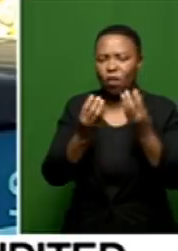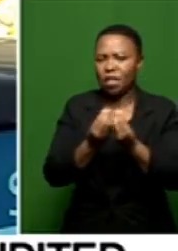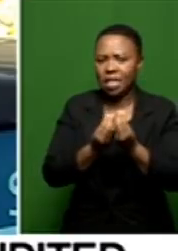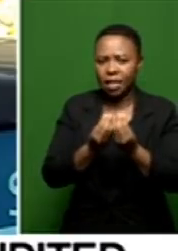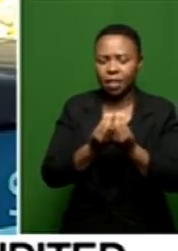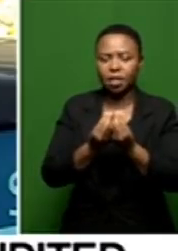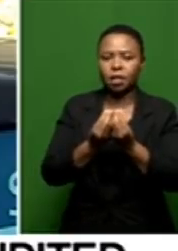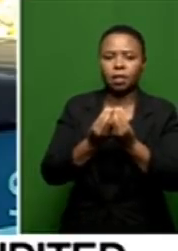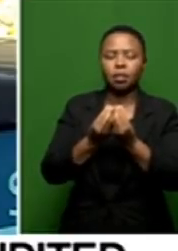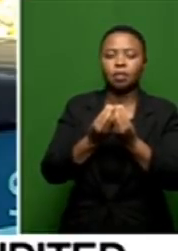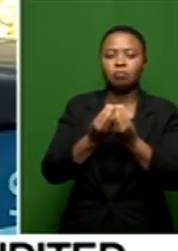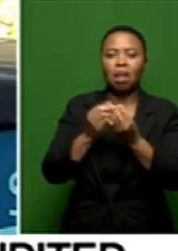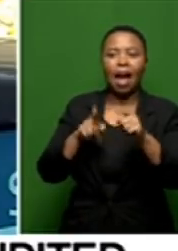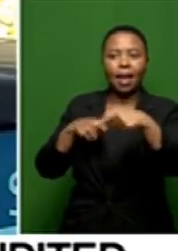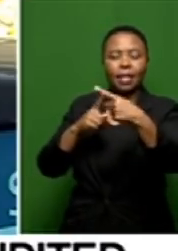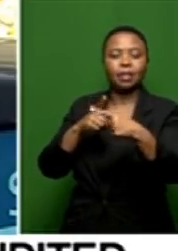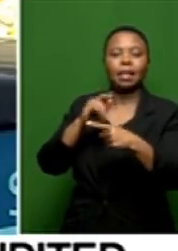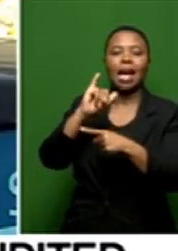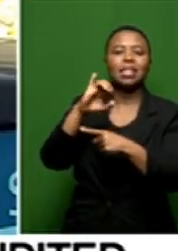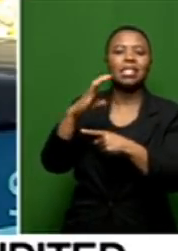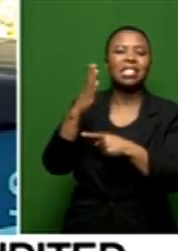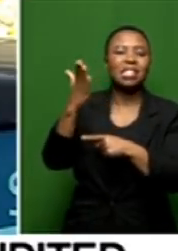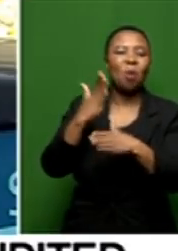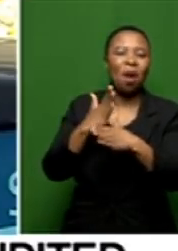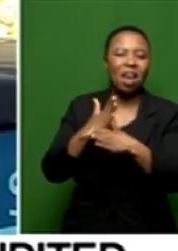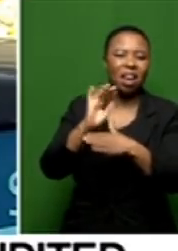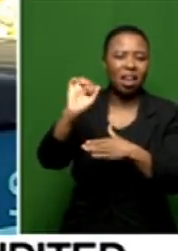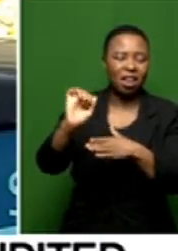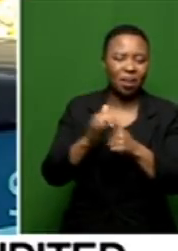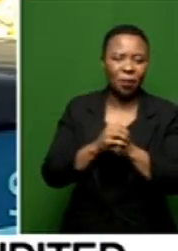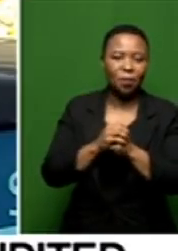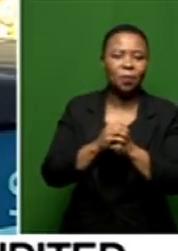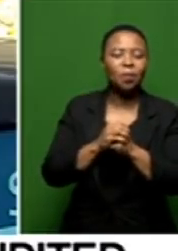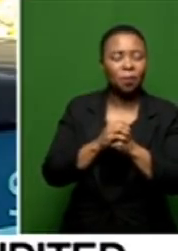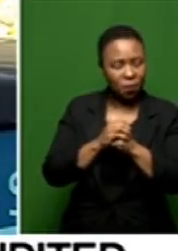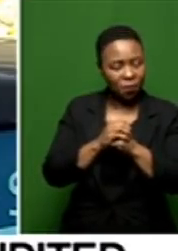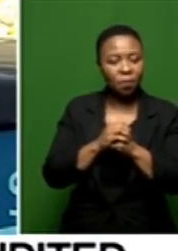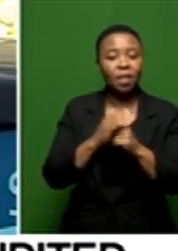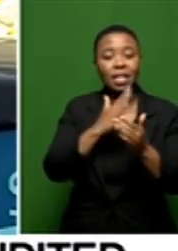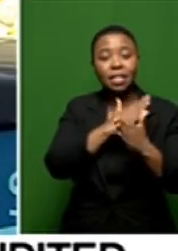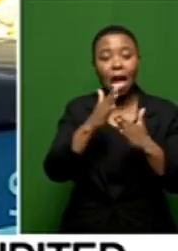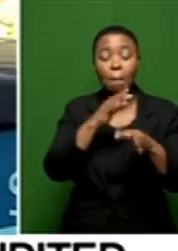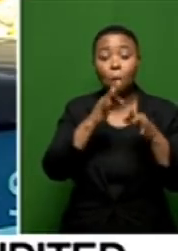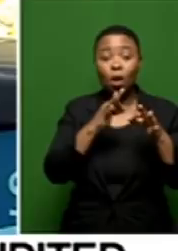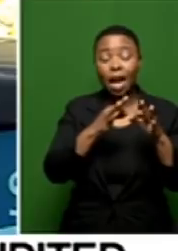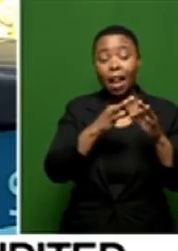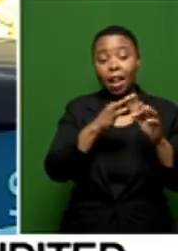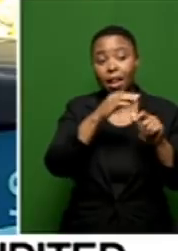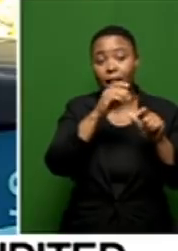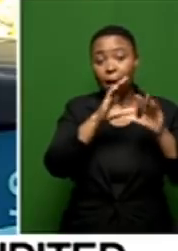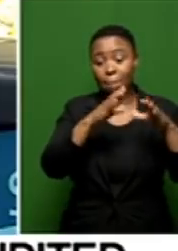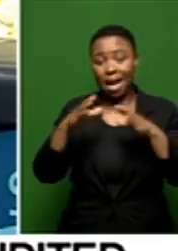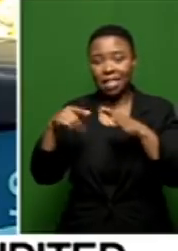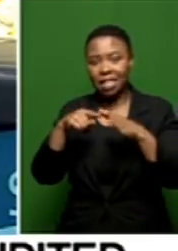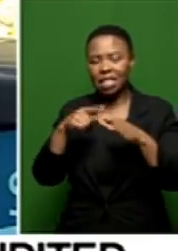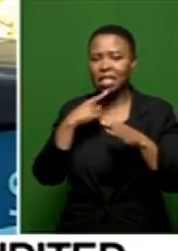the work of the IEC in ways, both the IEC and some political parties, it must be pointed out, were actually